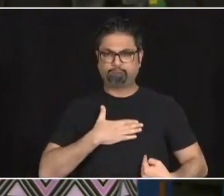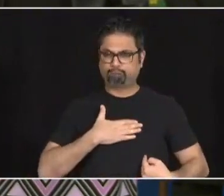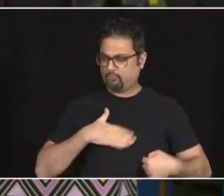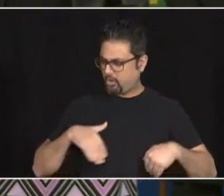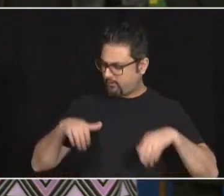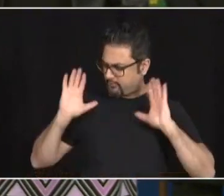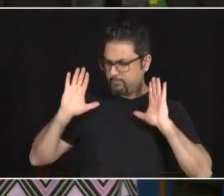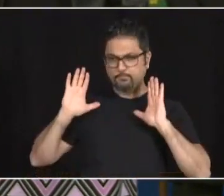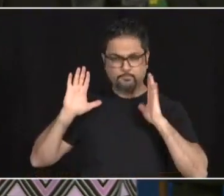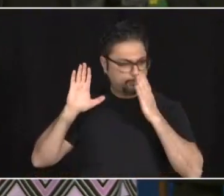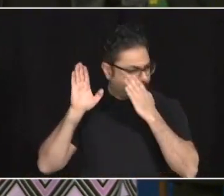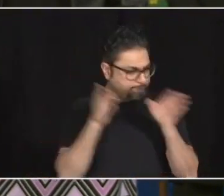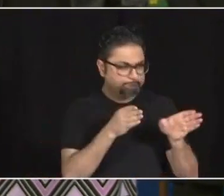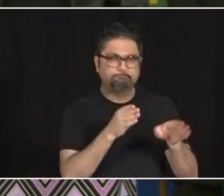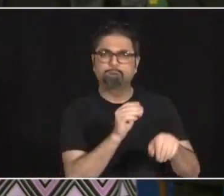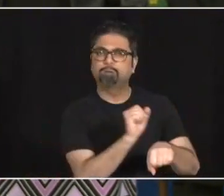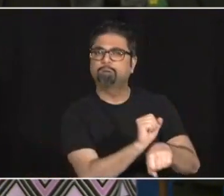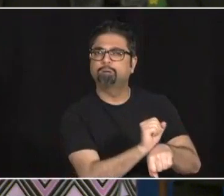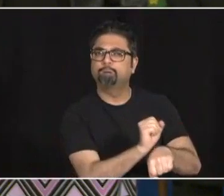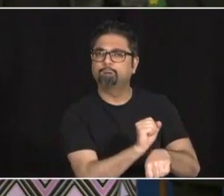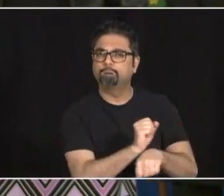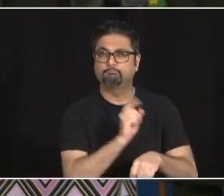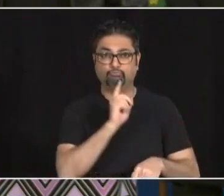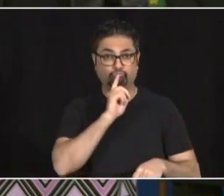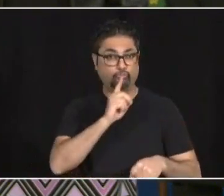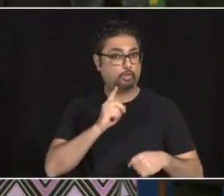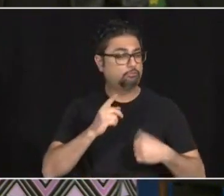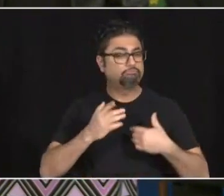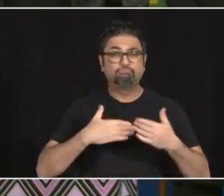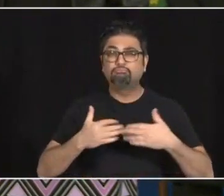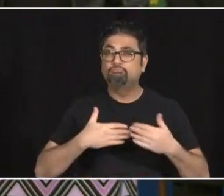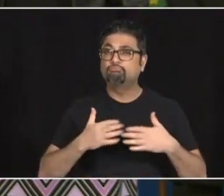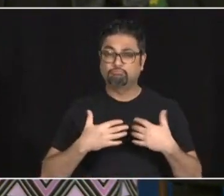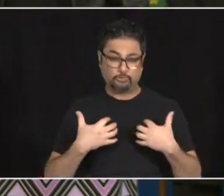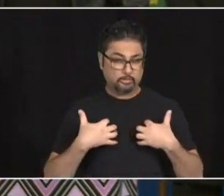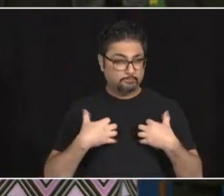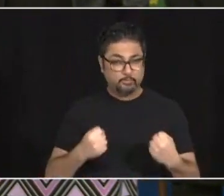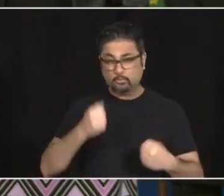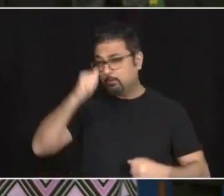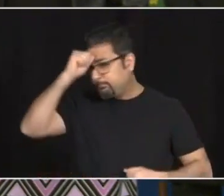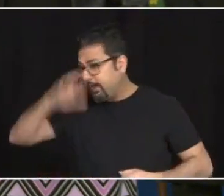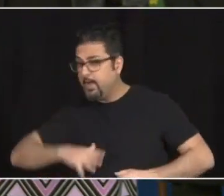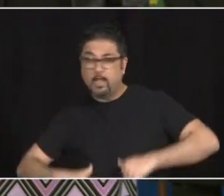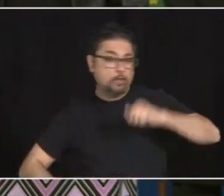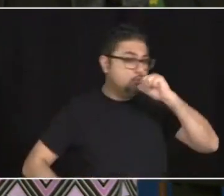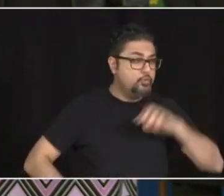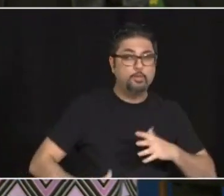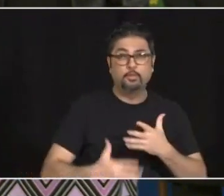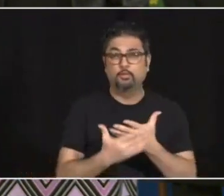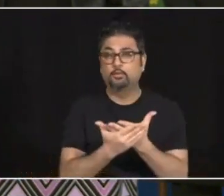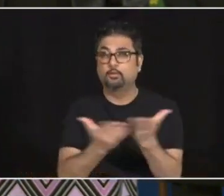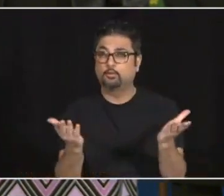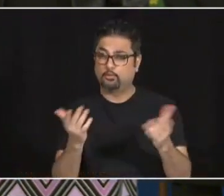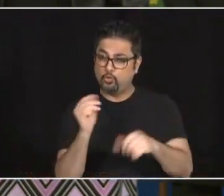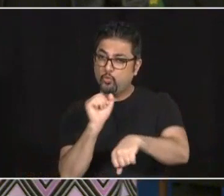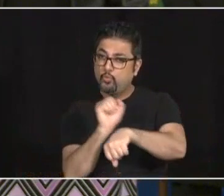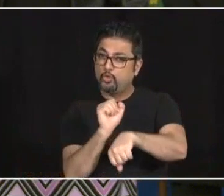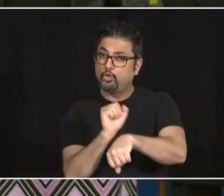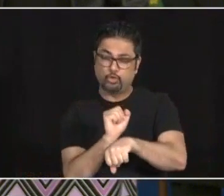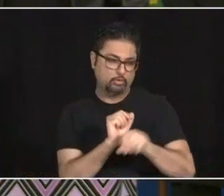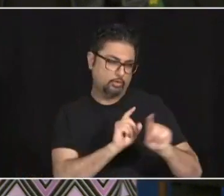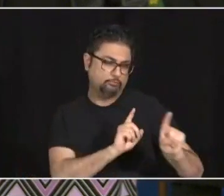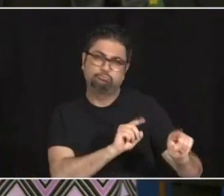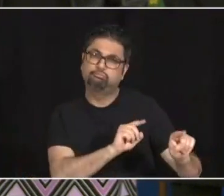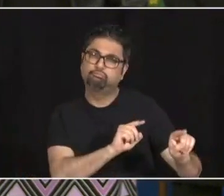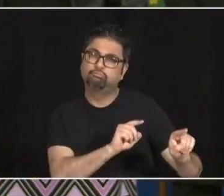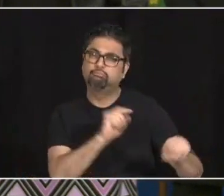Nevertheless, every day, these brave men and women show up. They take their post at every long-term care